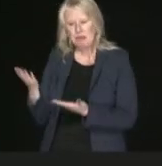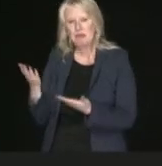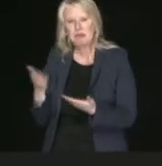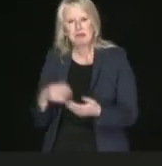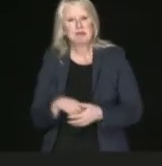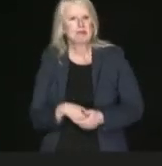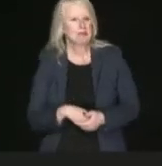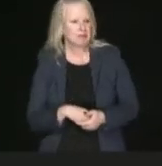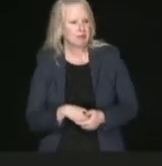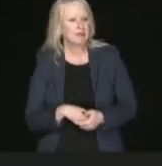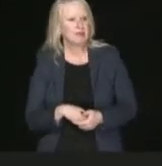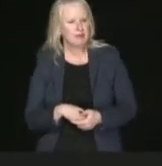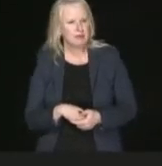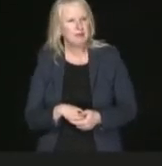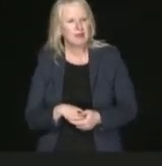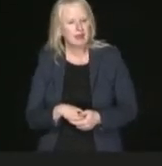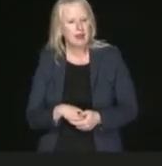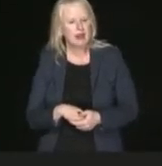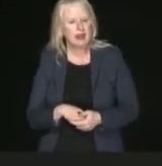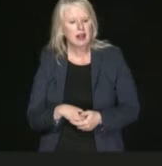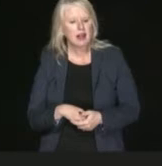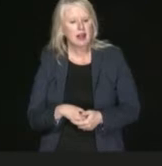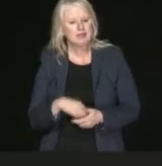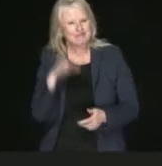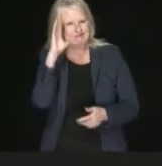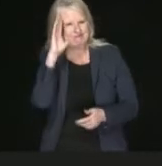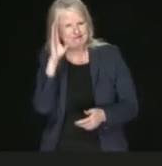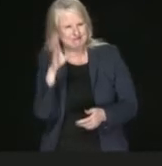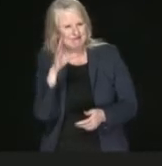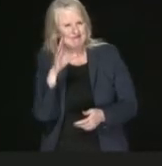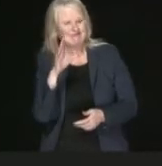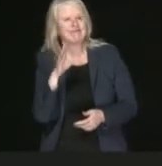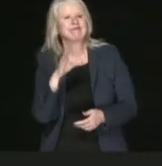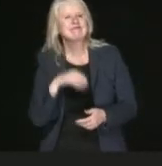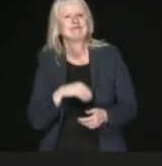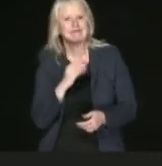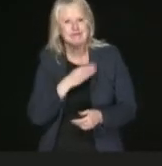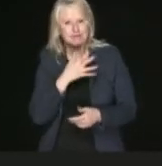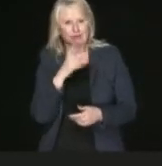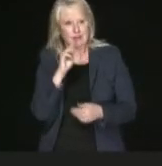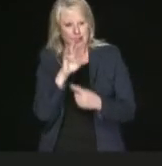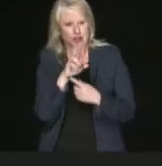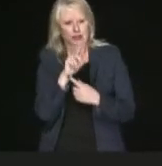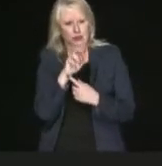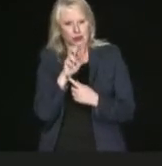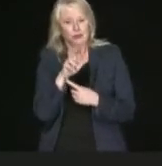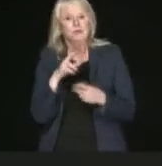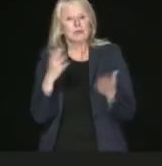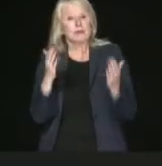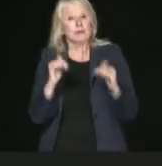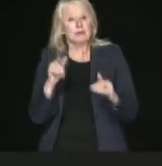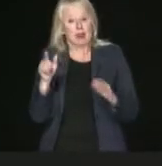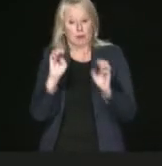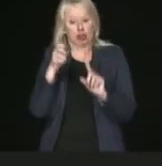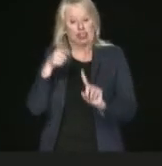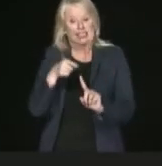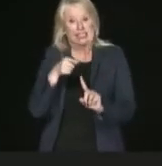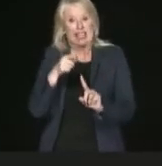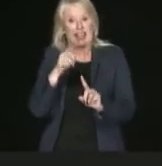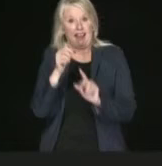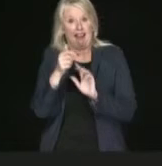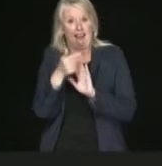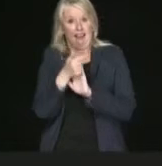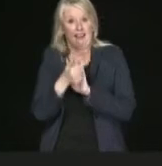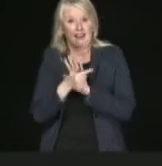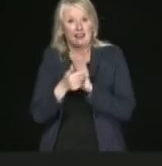Good morning, Mr. Trudeau. Just to come back to the Emergency Measures Act, I'm wondering under what circumstances would you